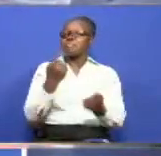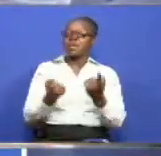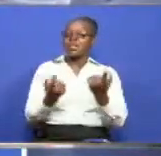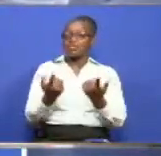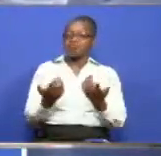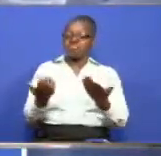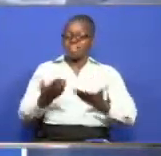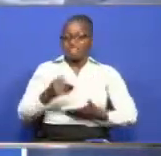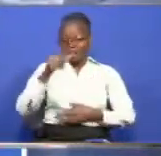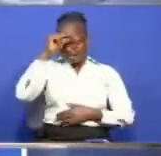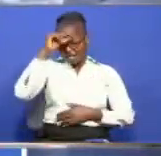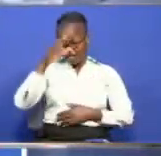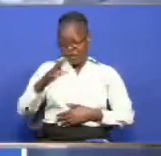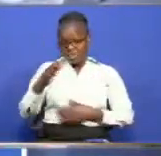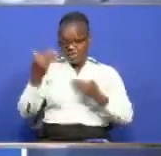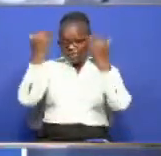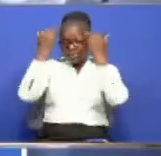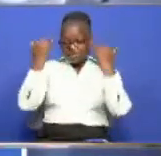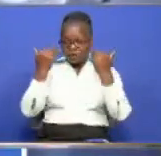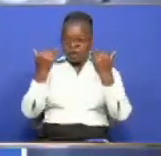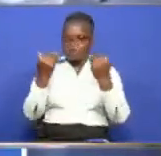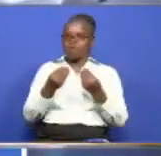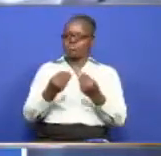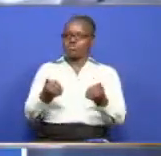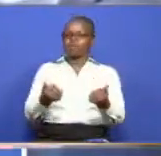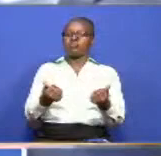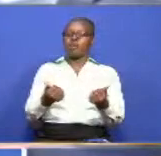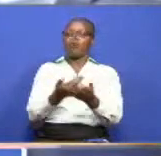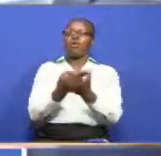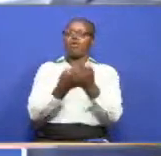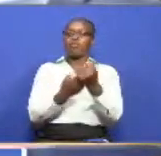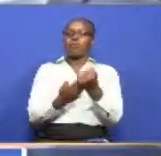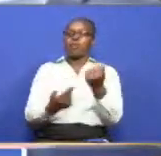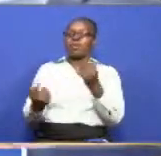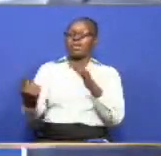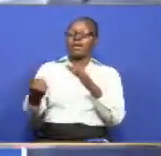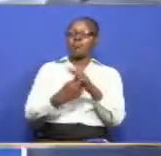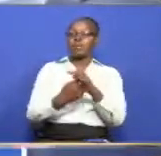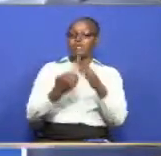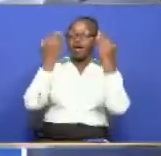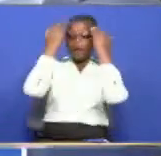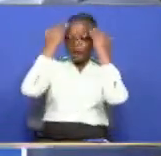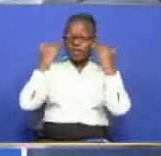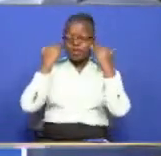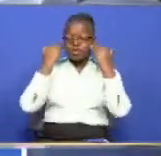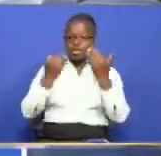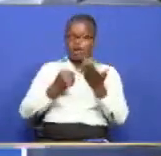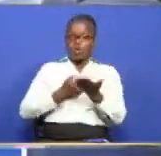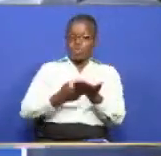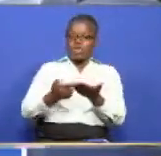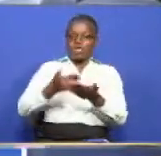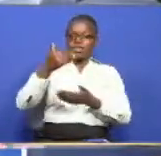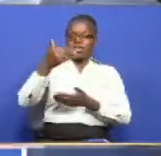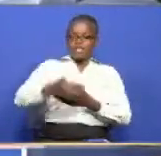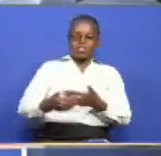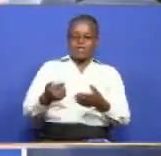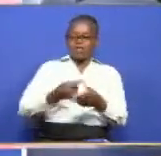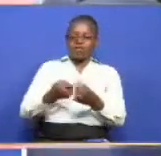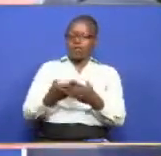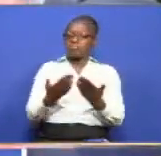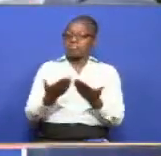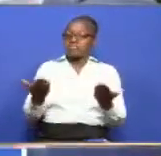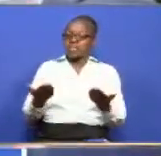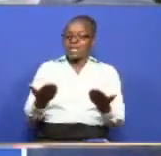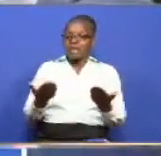the court will be addressed. Both parties will be appearing before the court next week, and from then on we'll see what